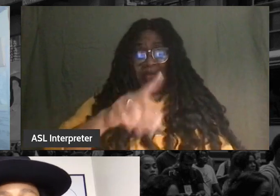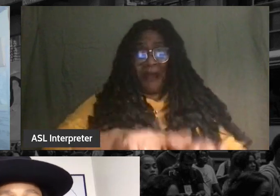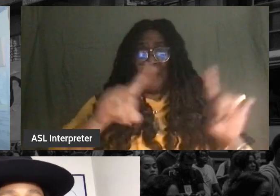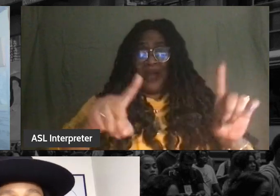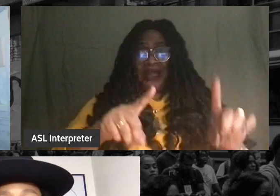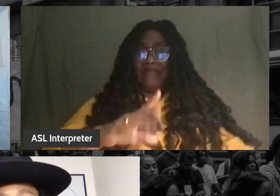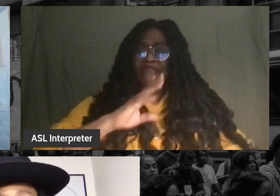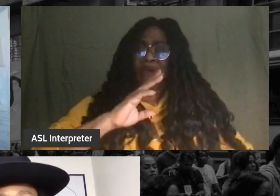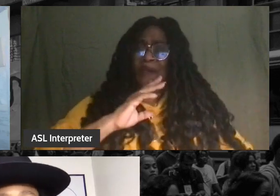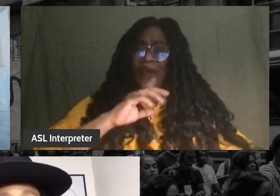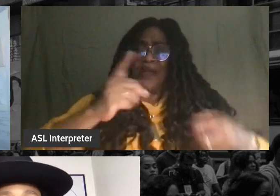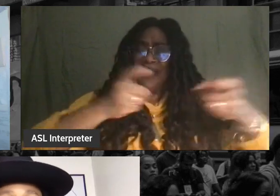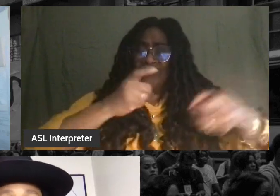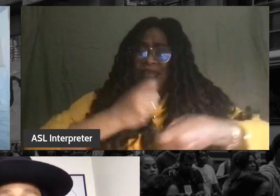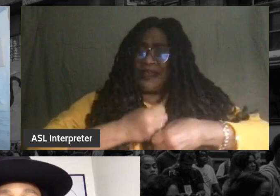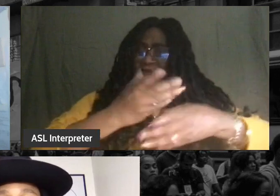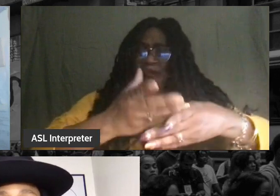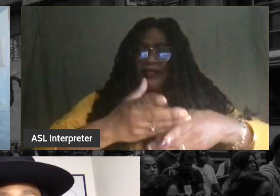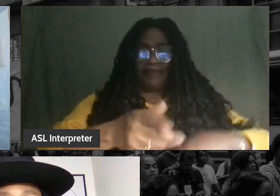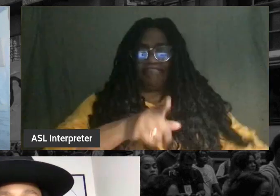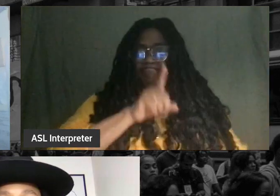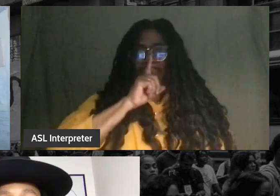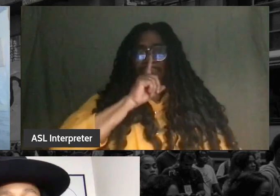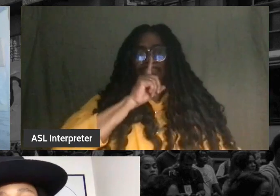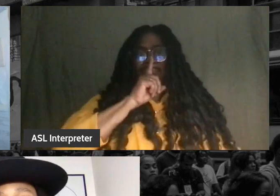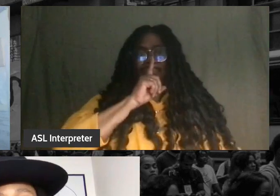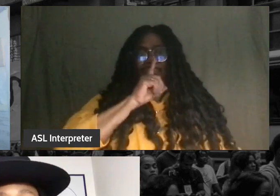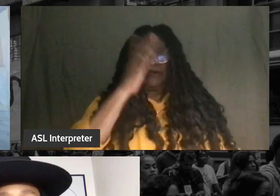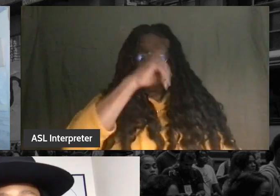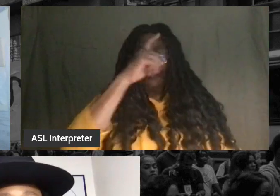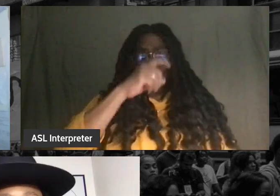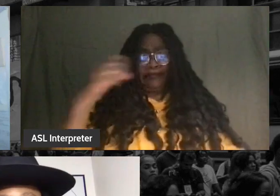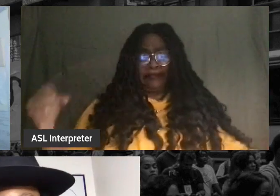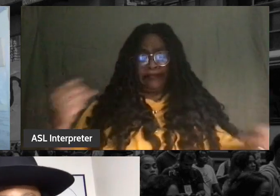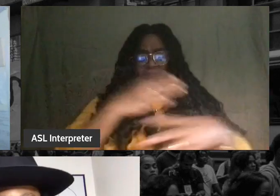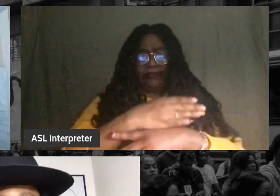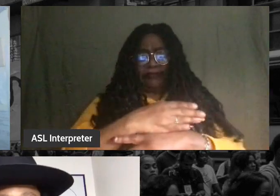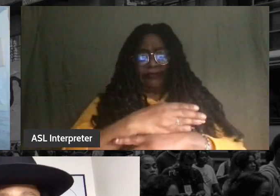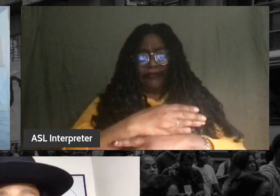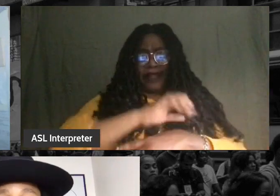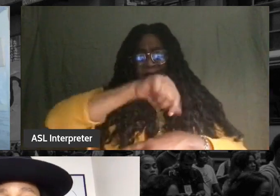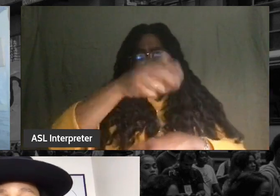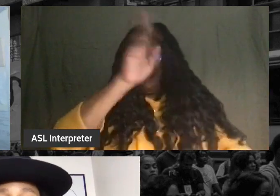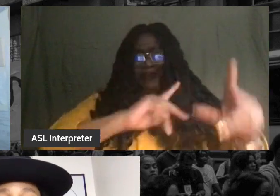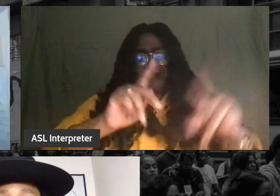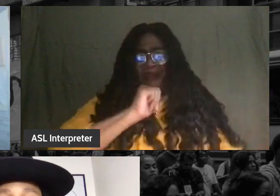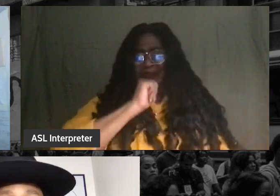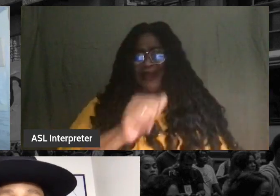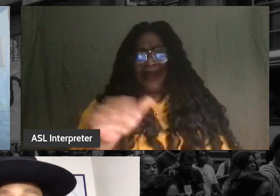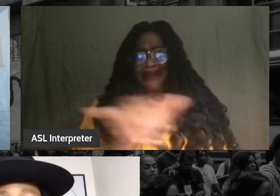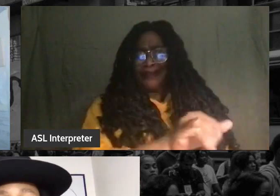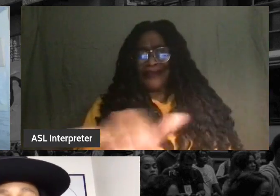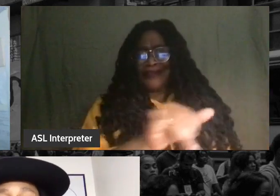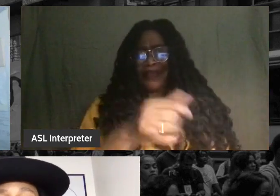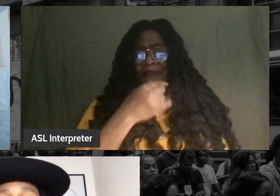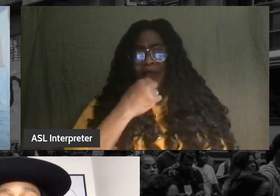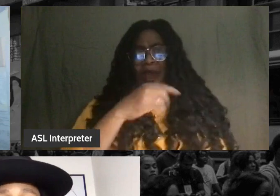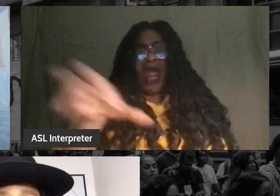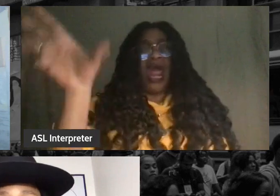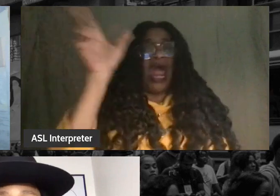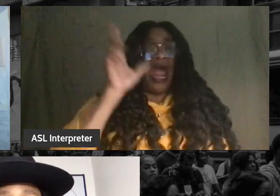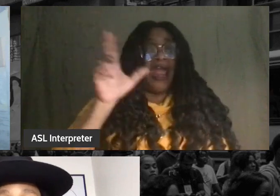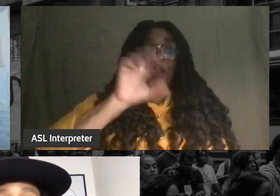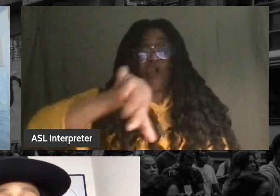articulate what I was experiencing out of my own fear and lack of representation. I had never heard another Black man admit